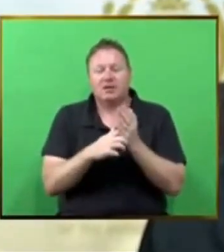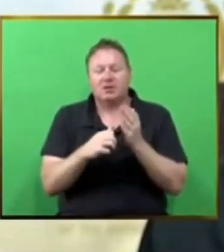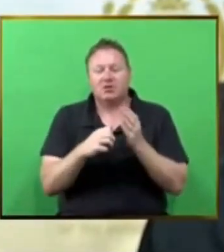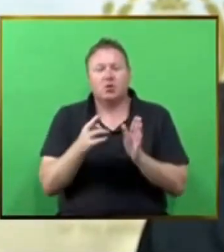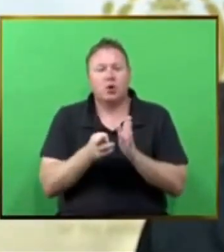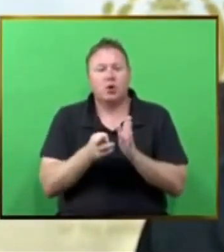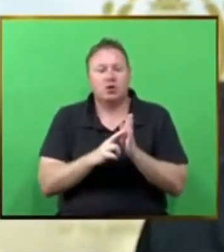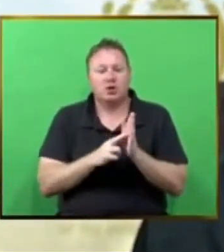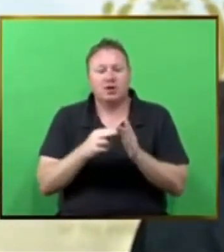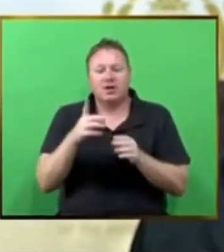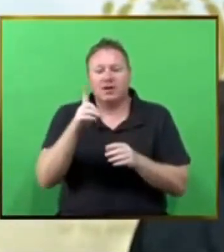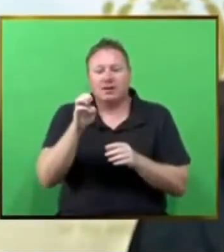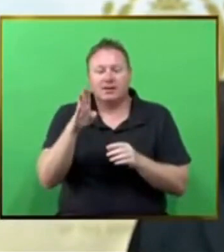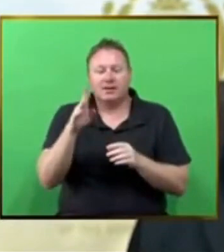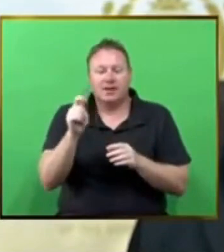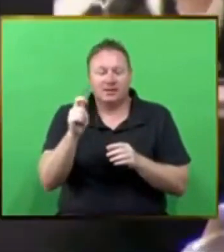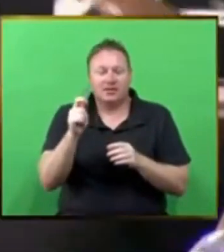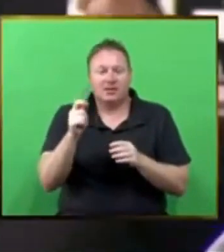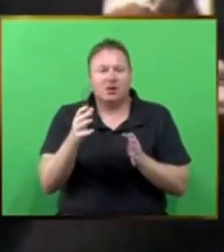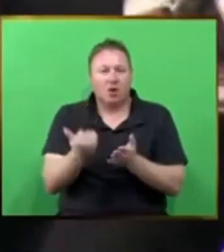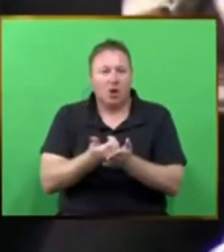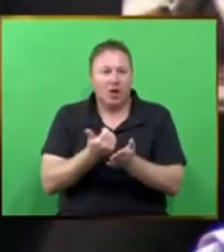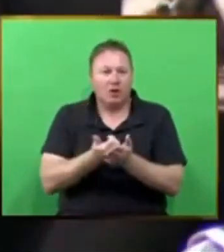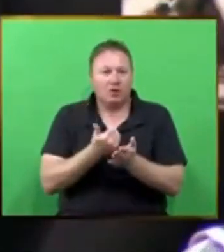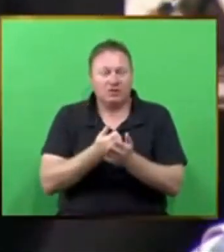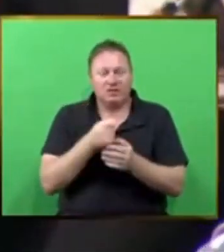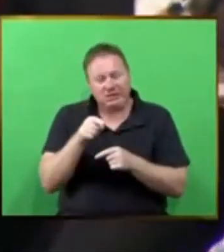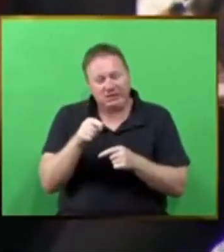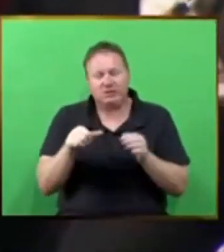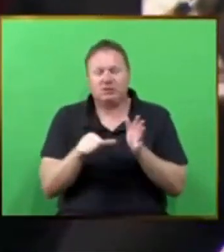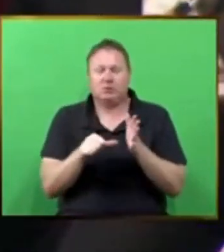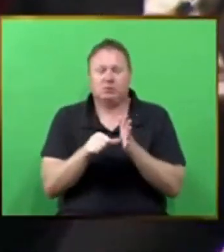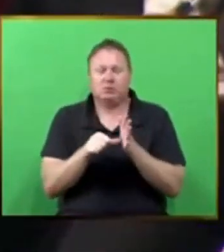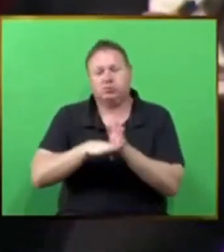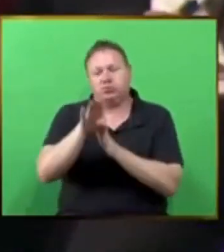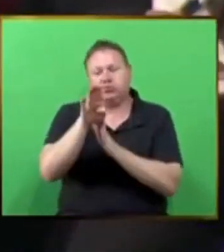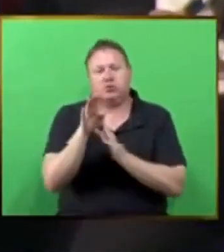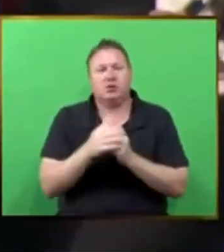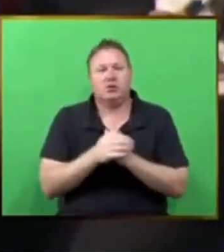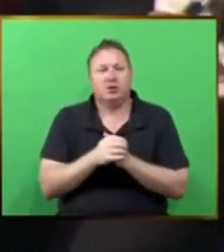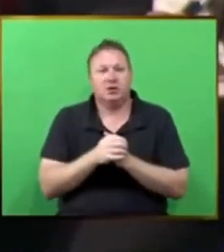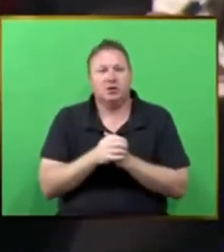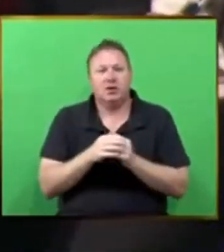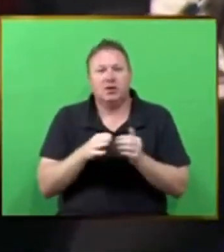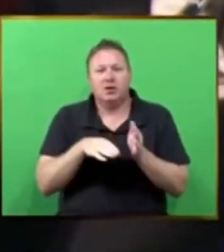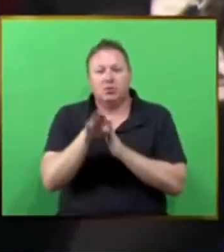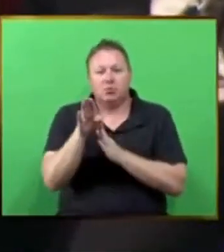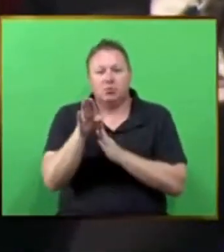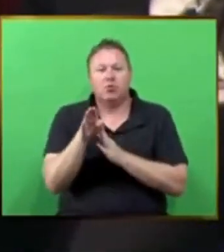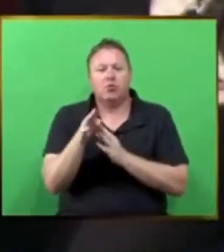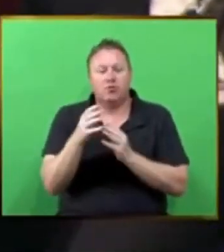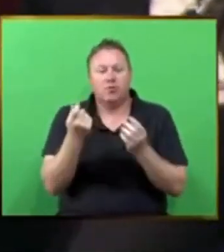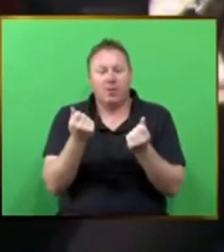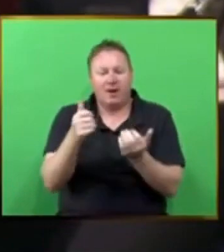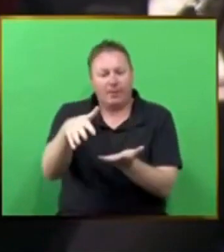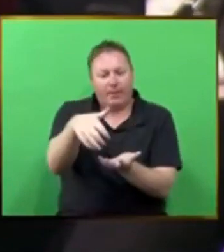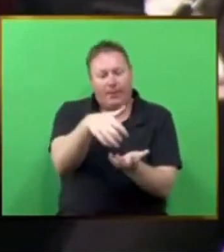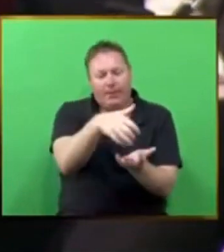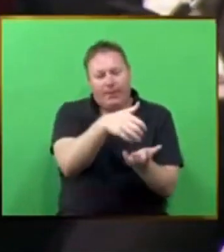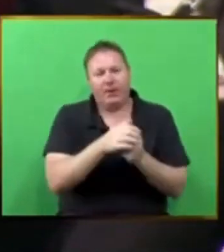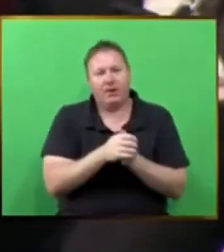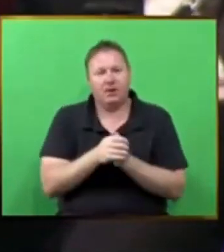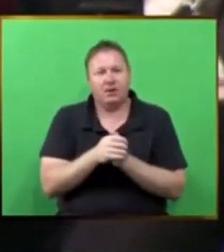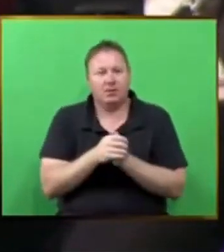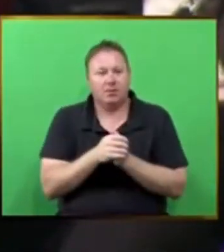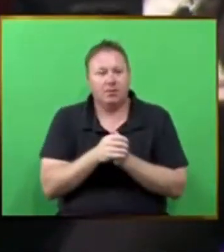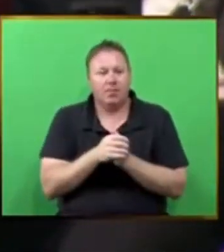and reduced fraudulent refunds and trade valuation. This has led to improvements in revenue collection. To address